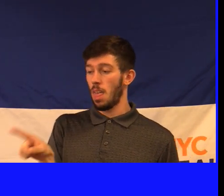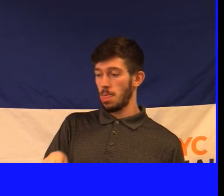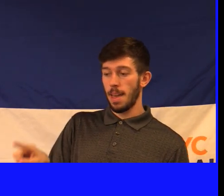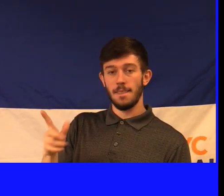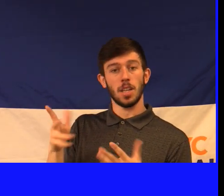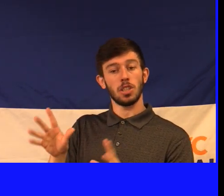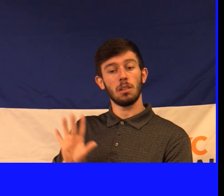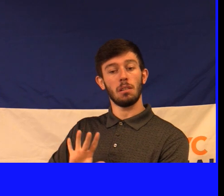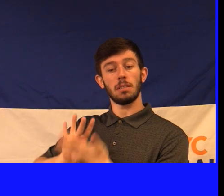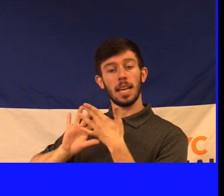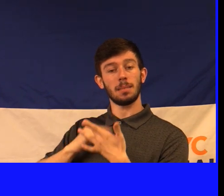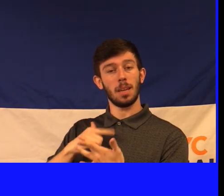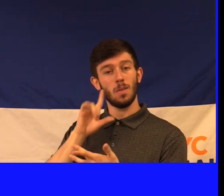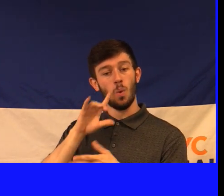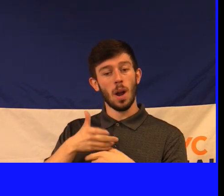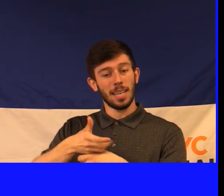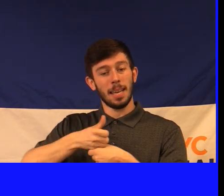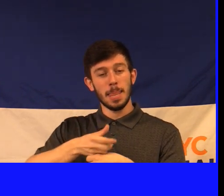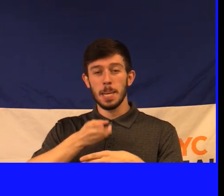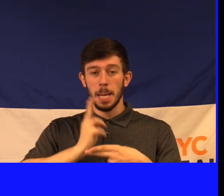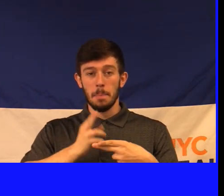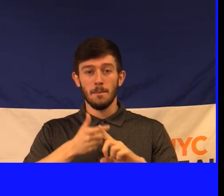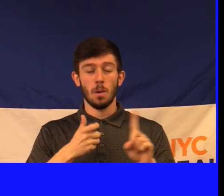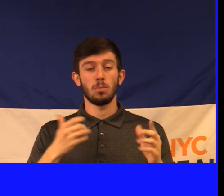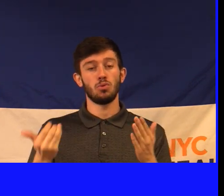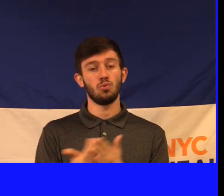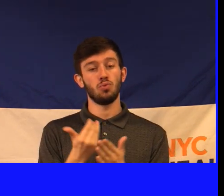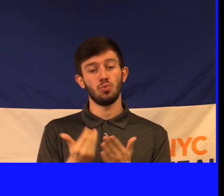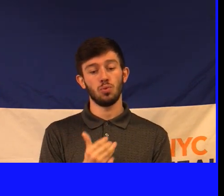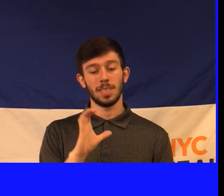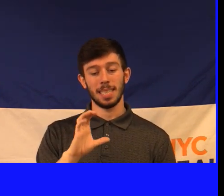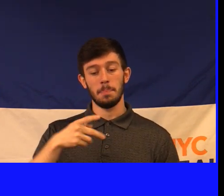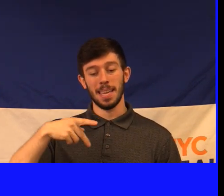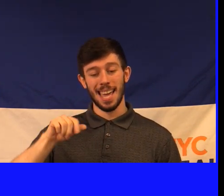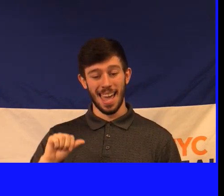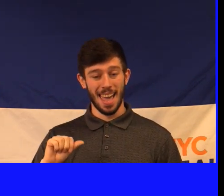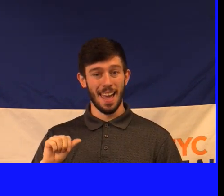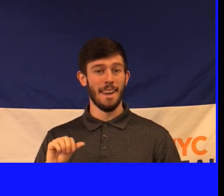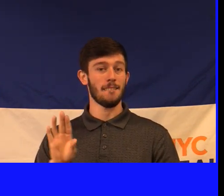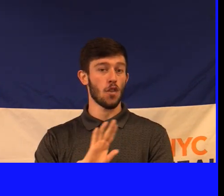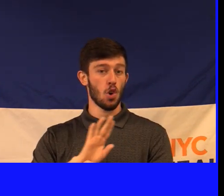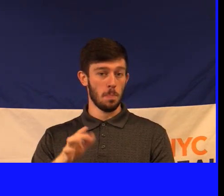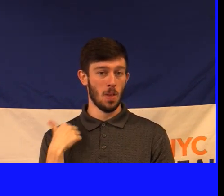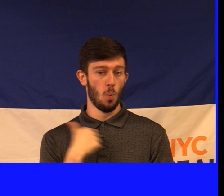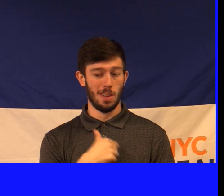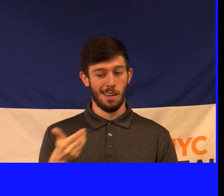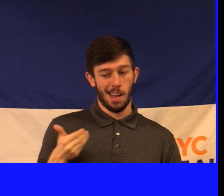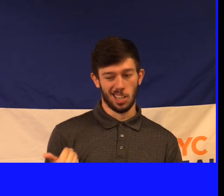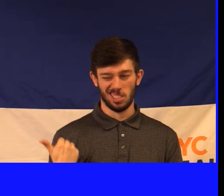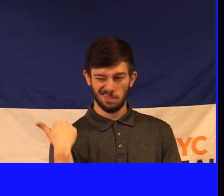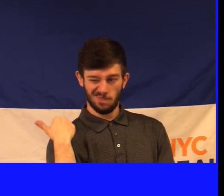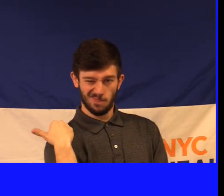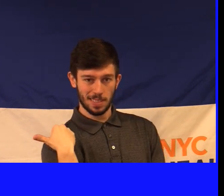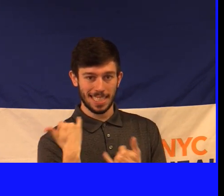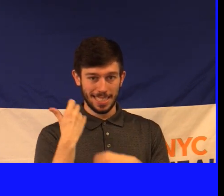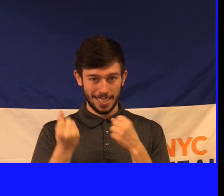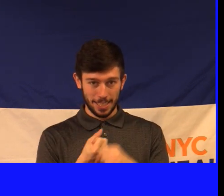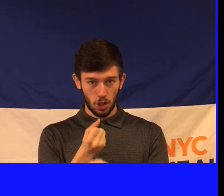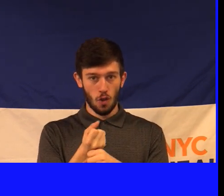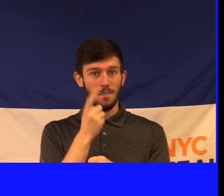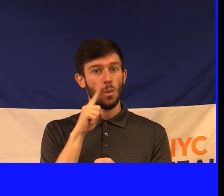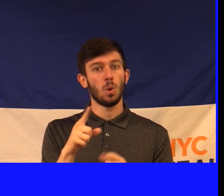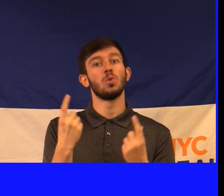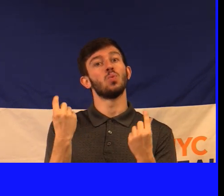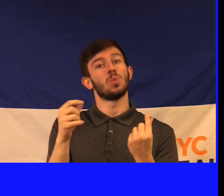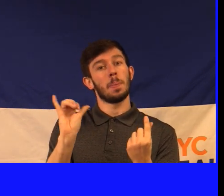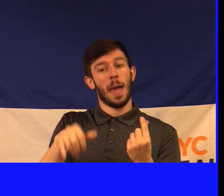contacted me to obtain the name of the new CPA firm that was hired earlier this year to